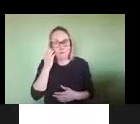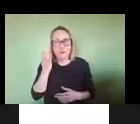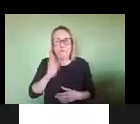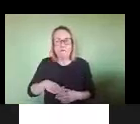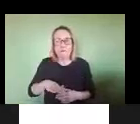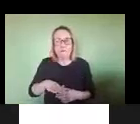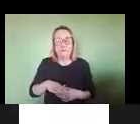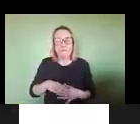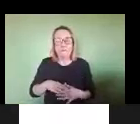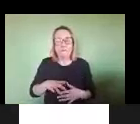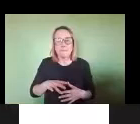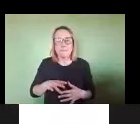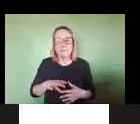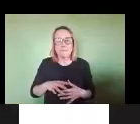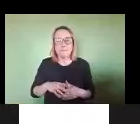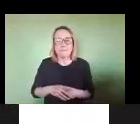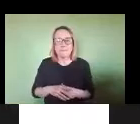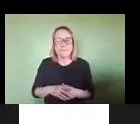from